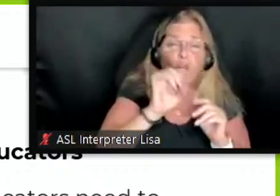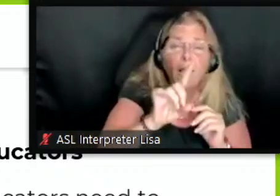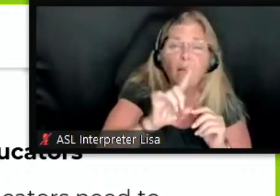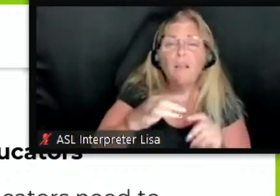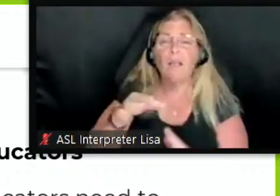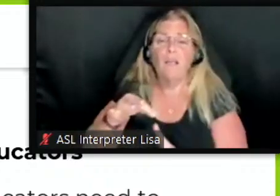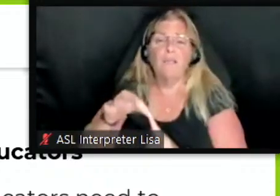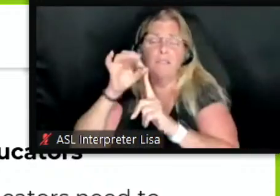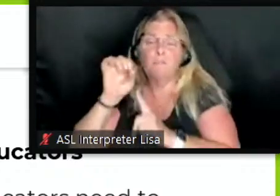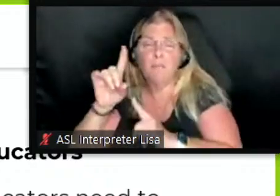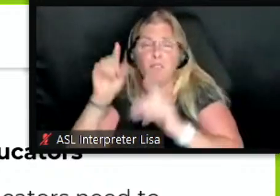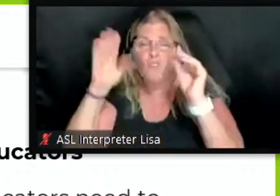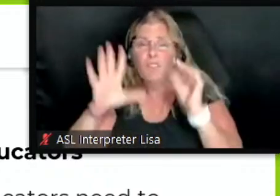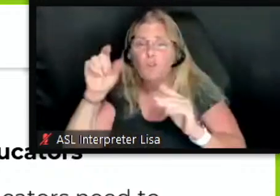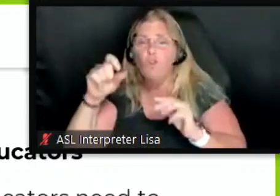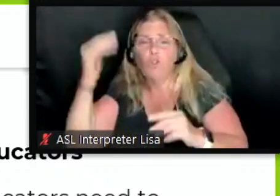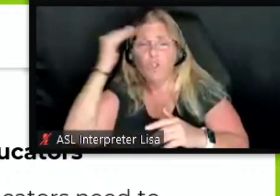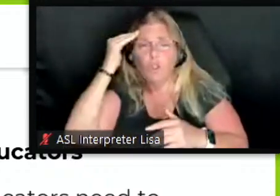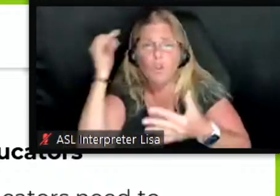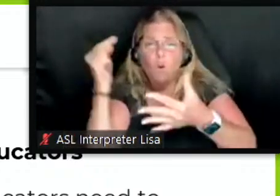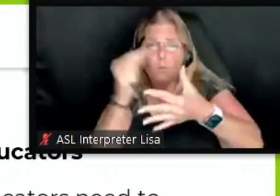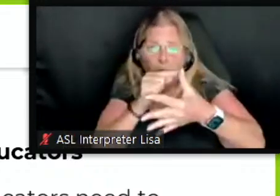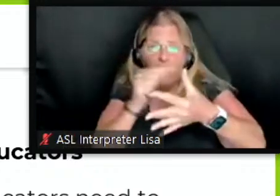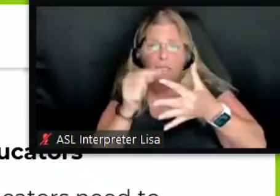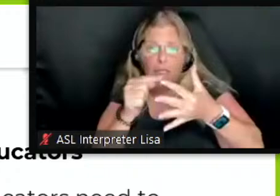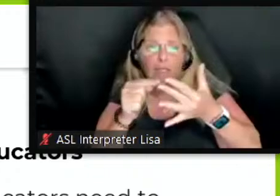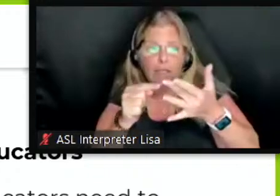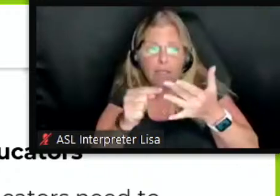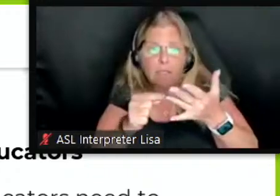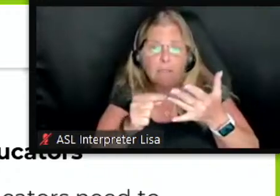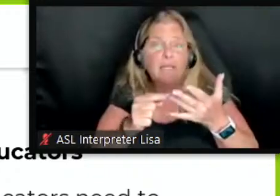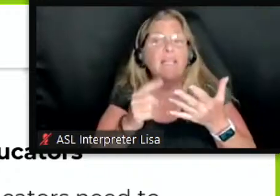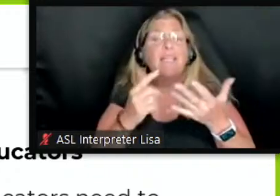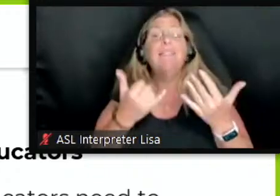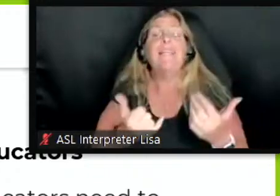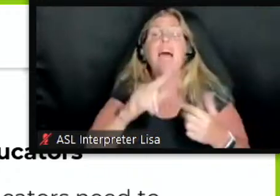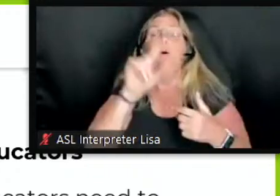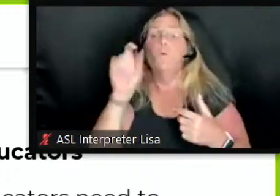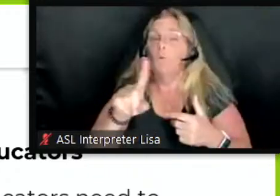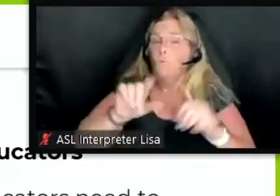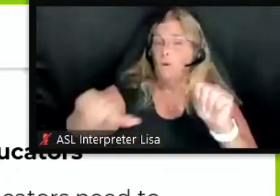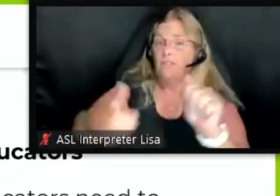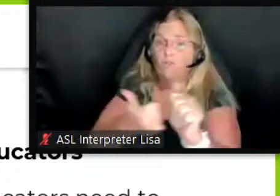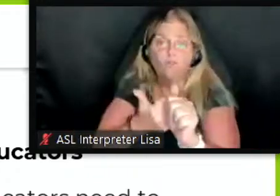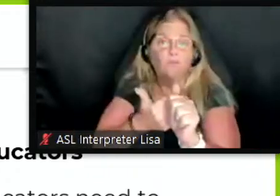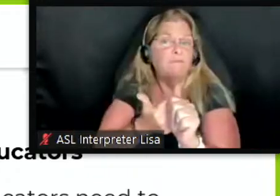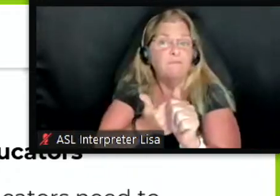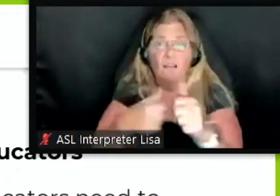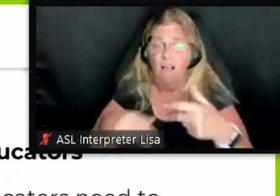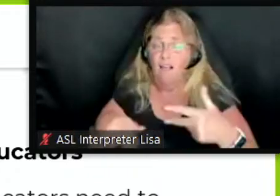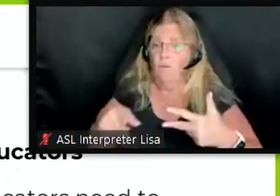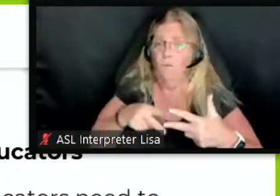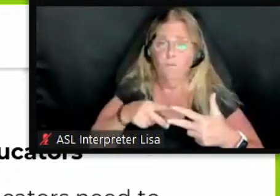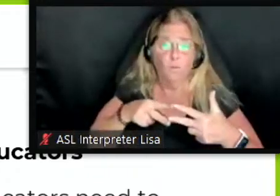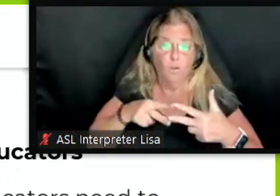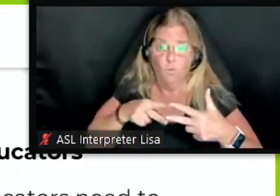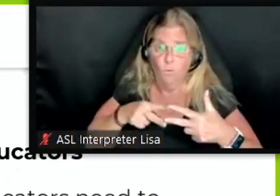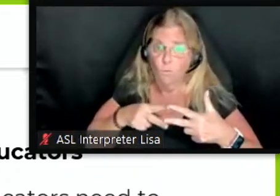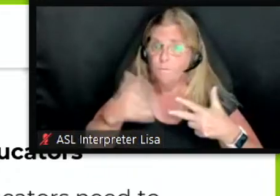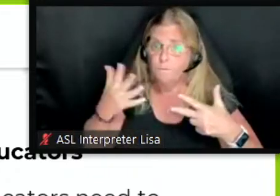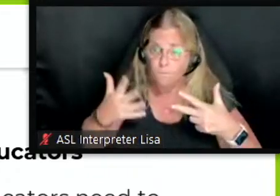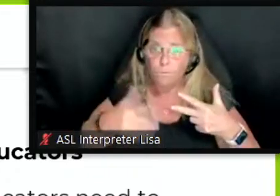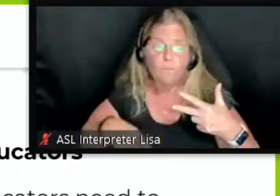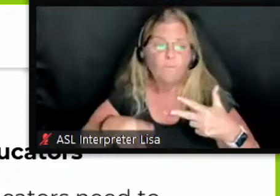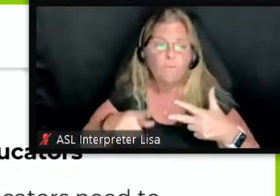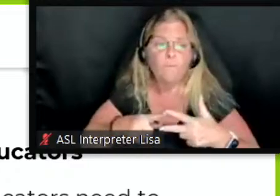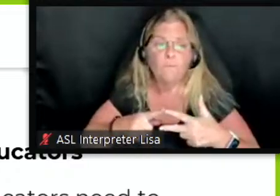know X, Y, and Z, the 2 follow-up questions where we really love your insights as well. And that is,